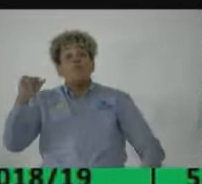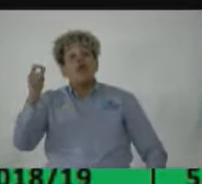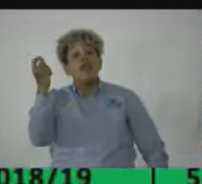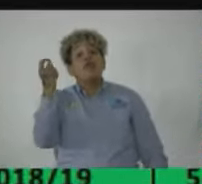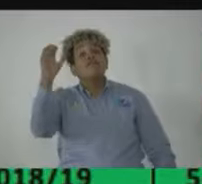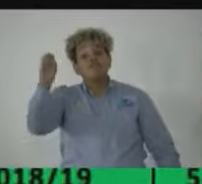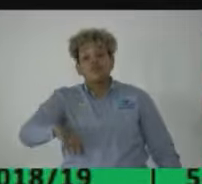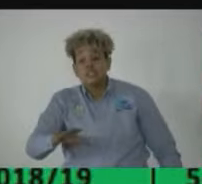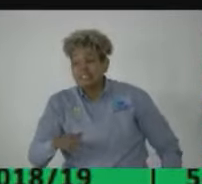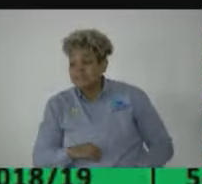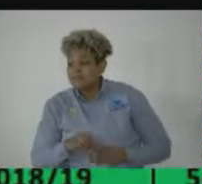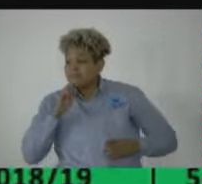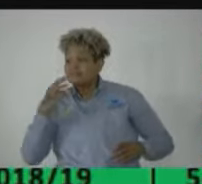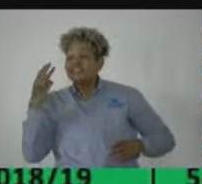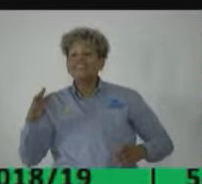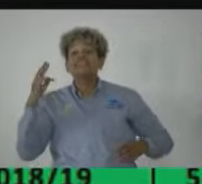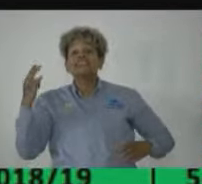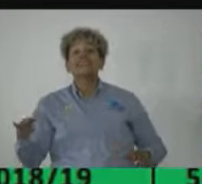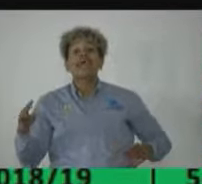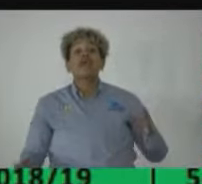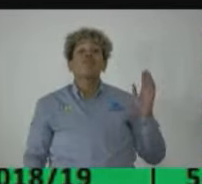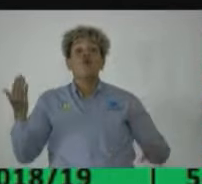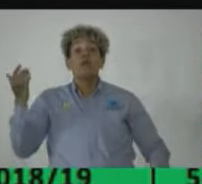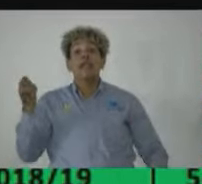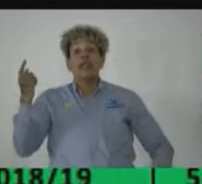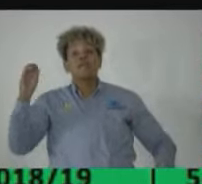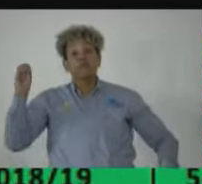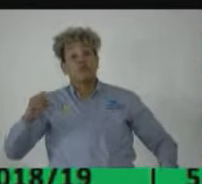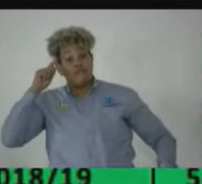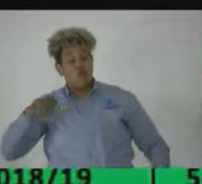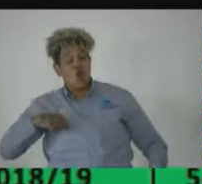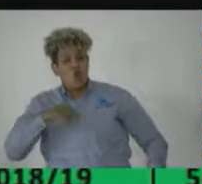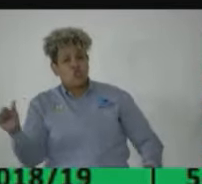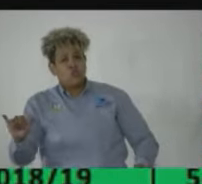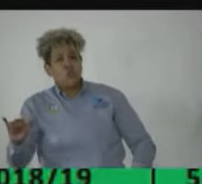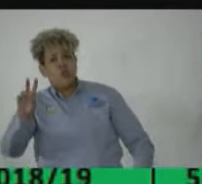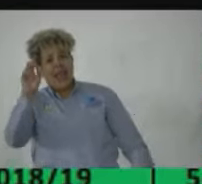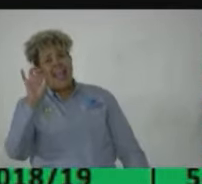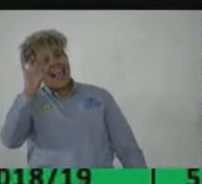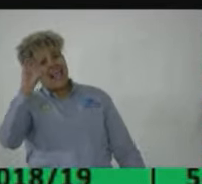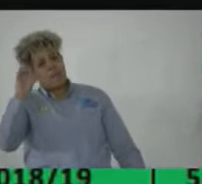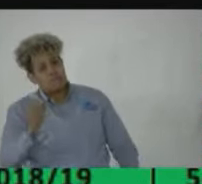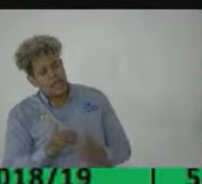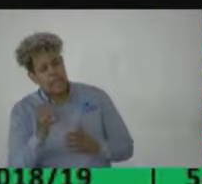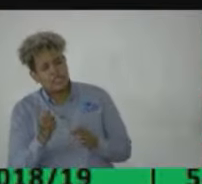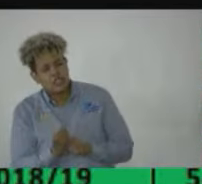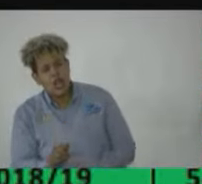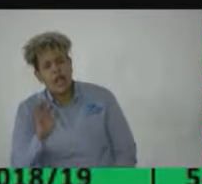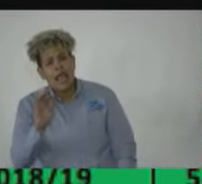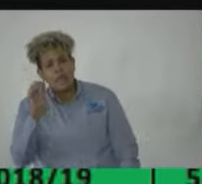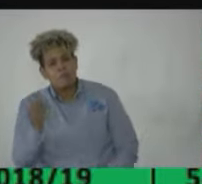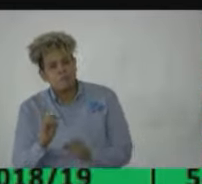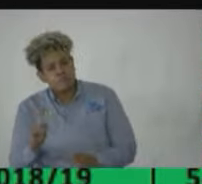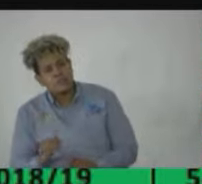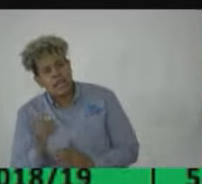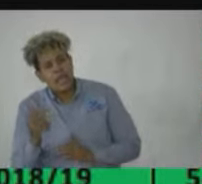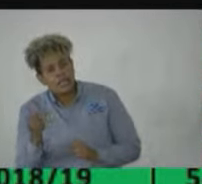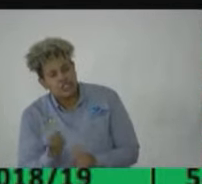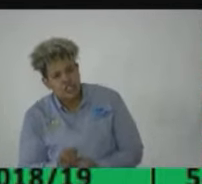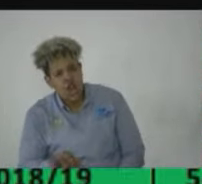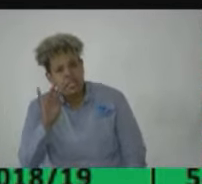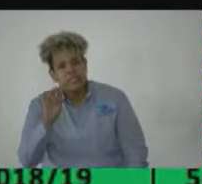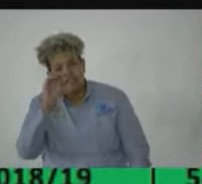11%. And in 16-17, it went up by 11% for us too. And then 8% the year after, and 9% the year after,